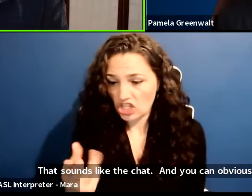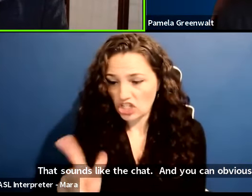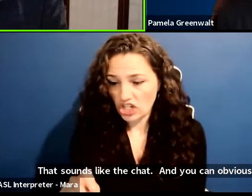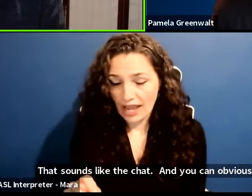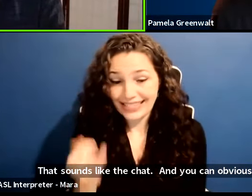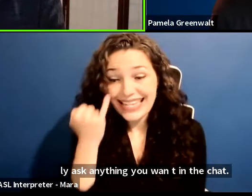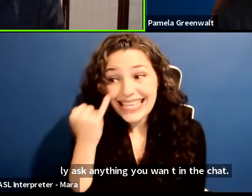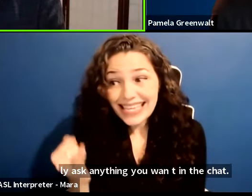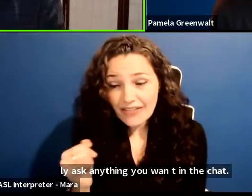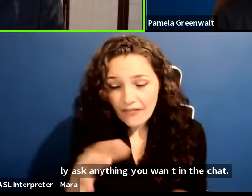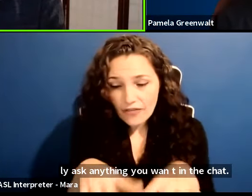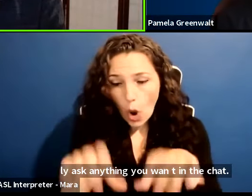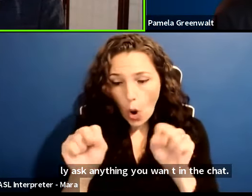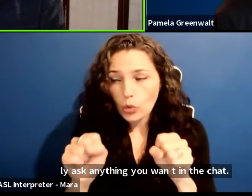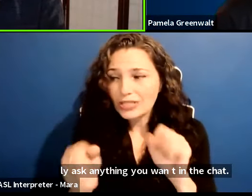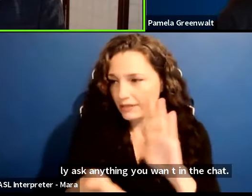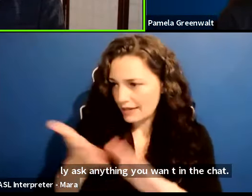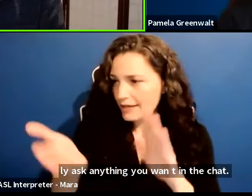enabled it,